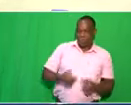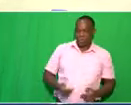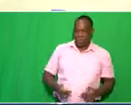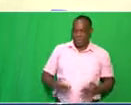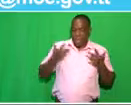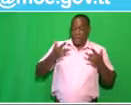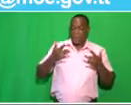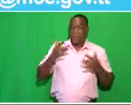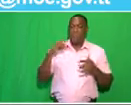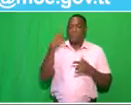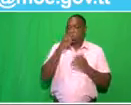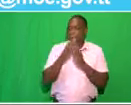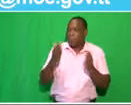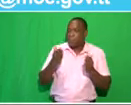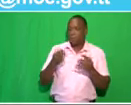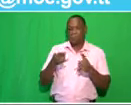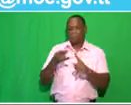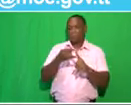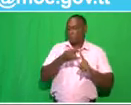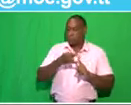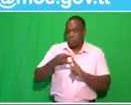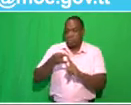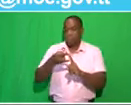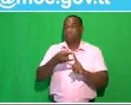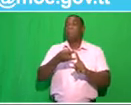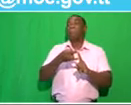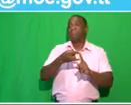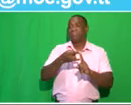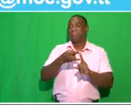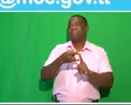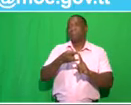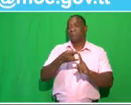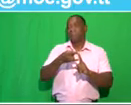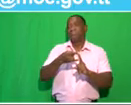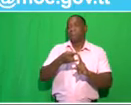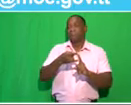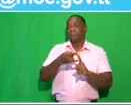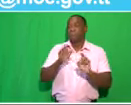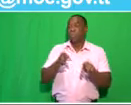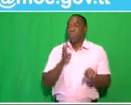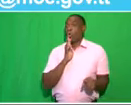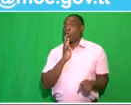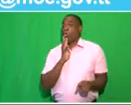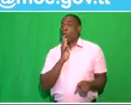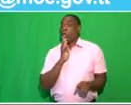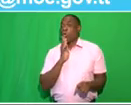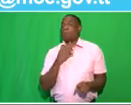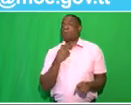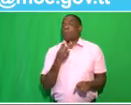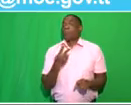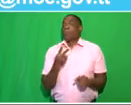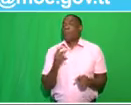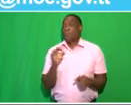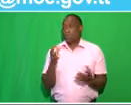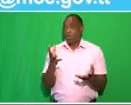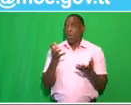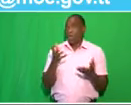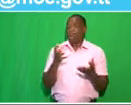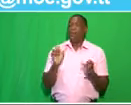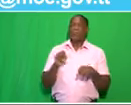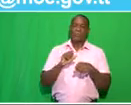send your questions on Zoom as well. You can join us in audio on Zoom if you so wish. You can send